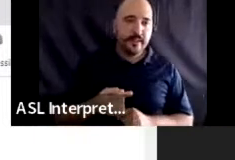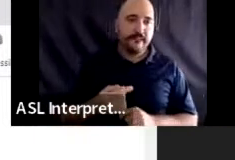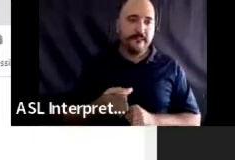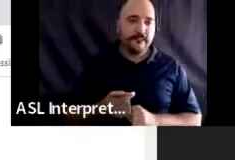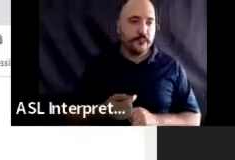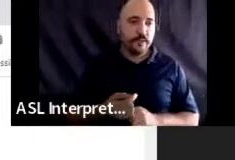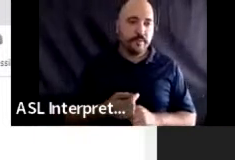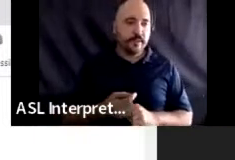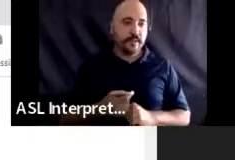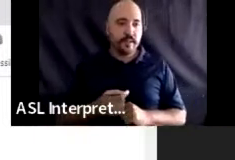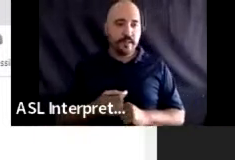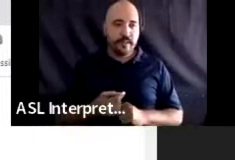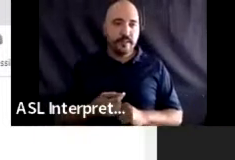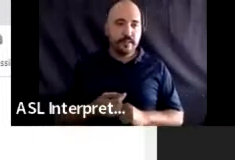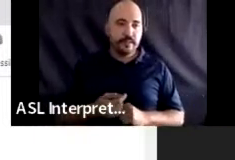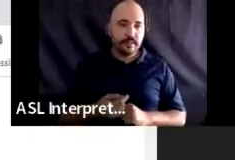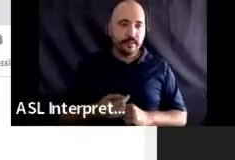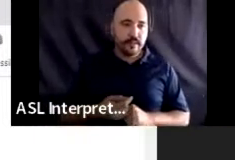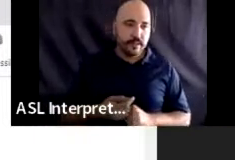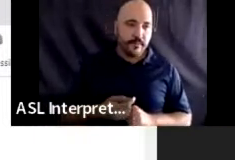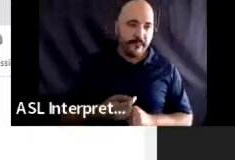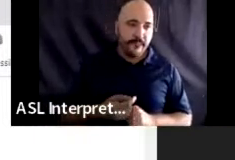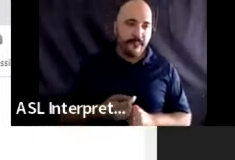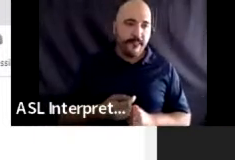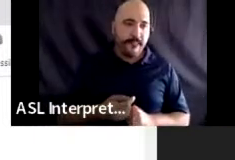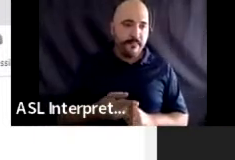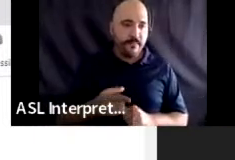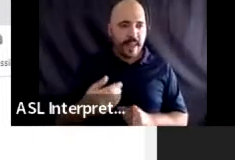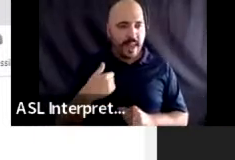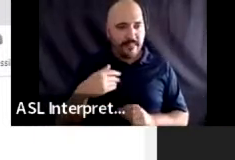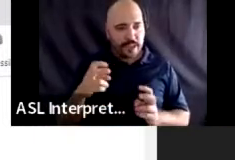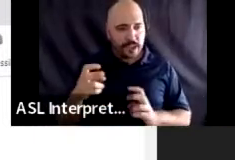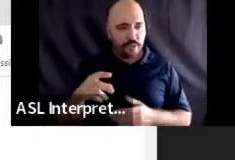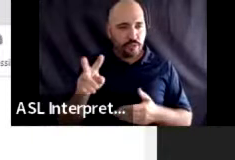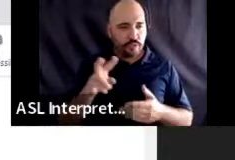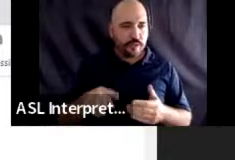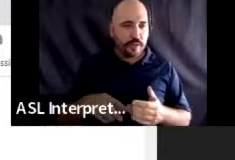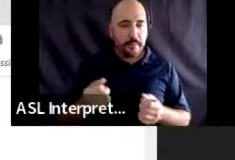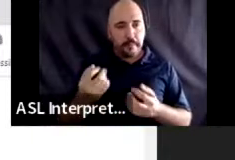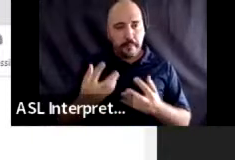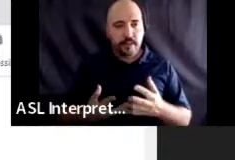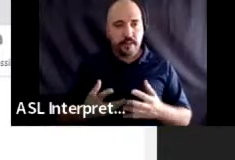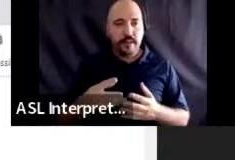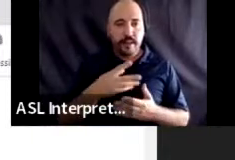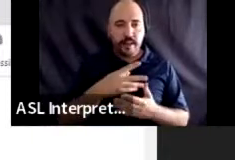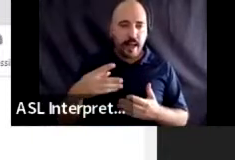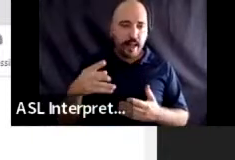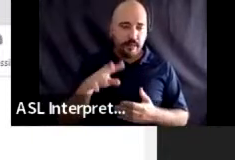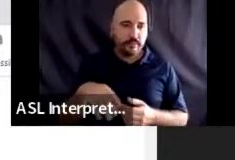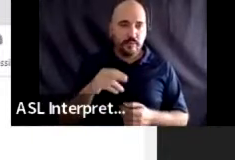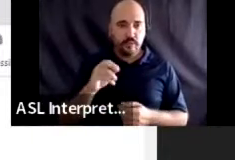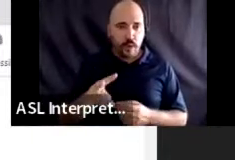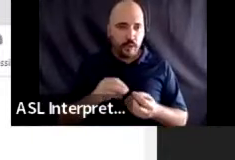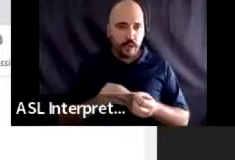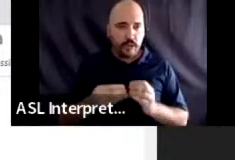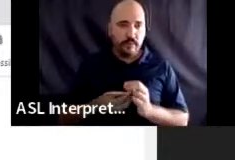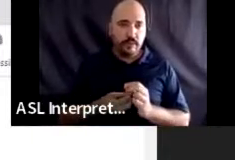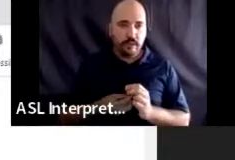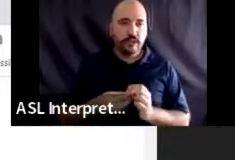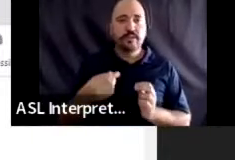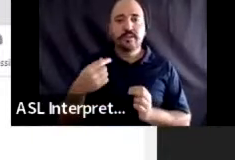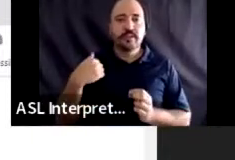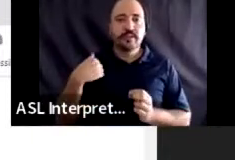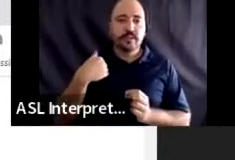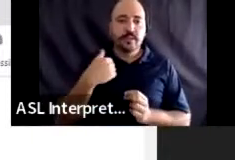so there is an issue here where it's kind of reading out multiple column and row numbers. So that's something I